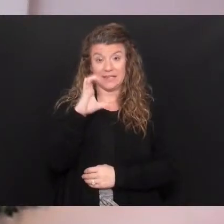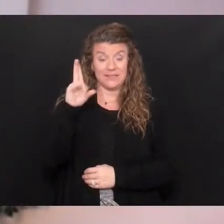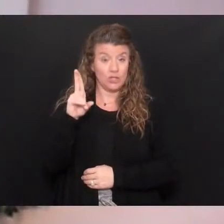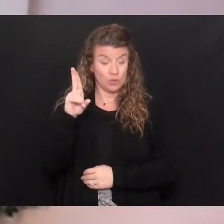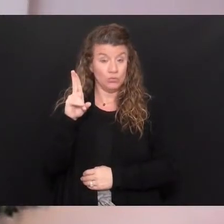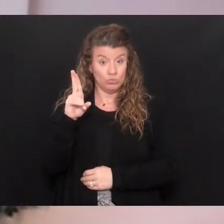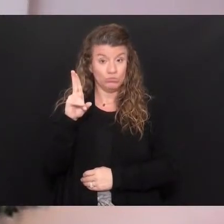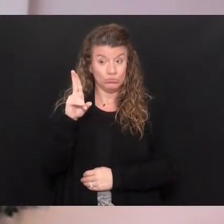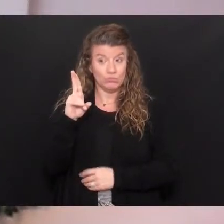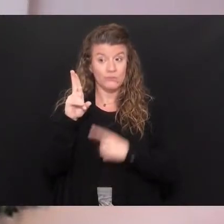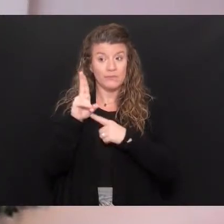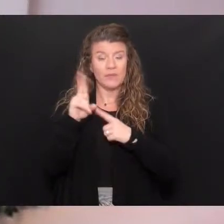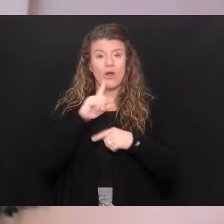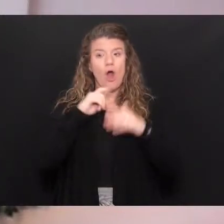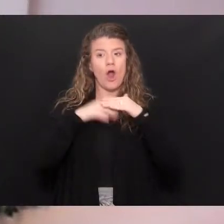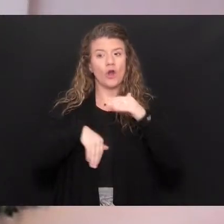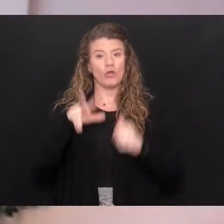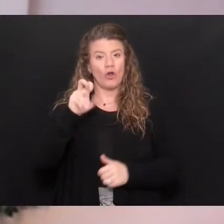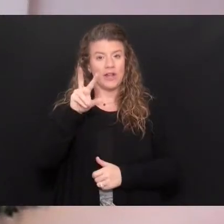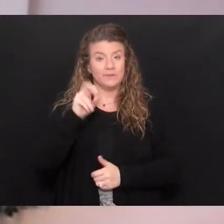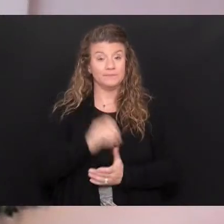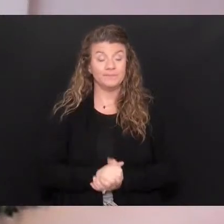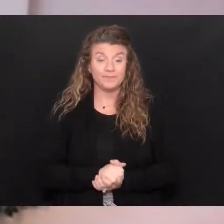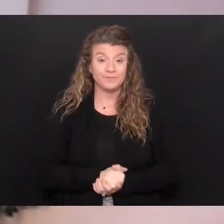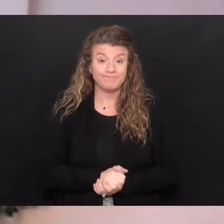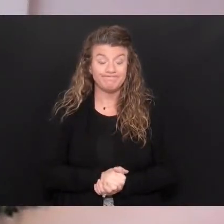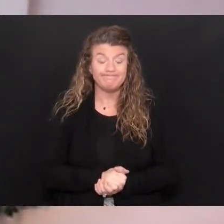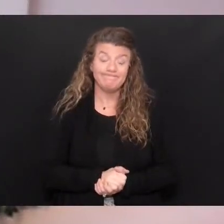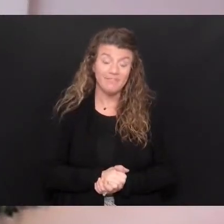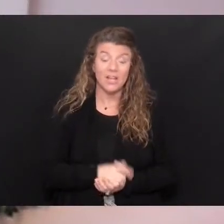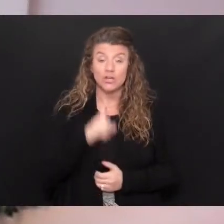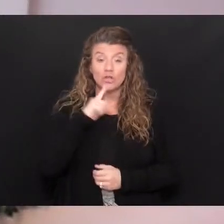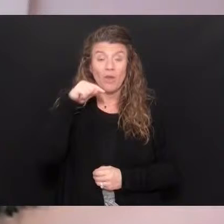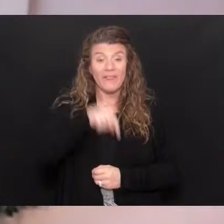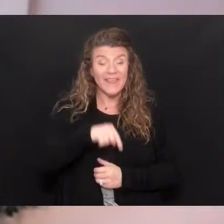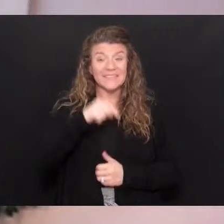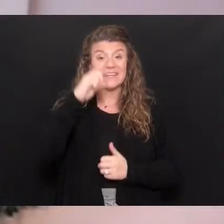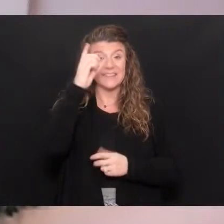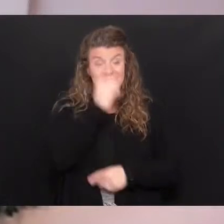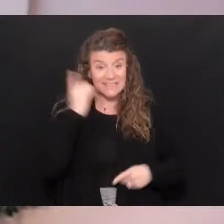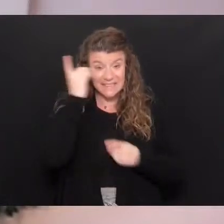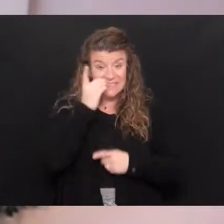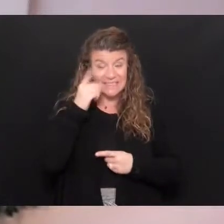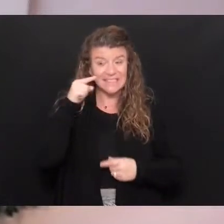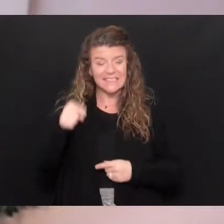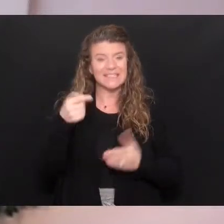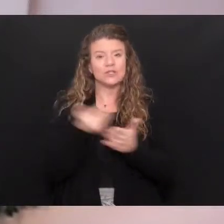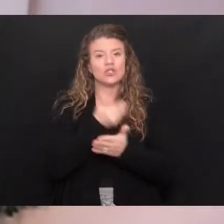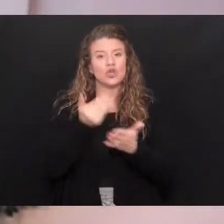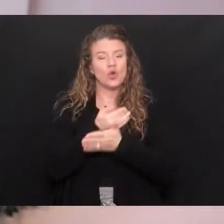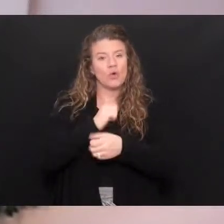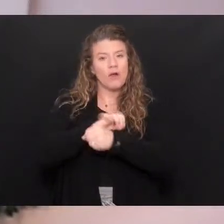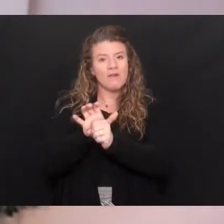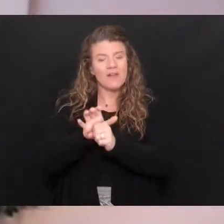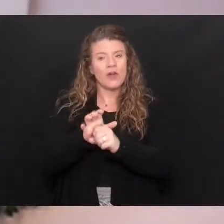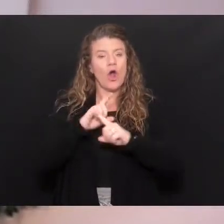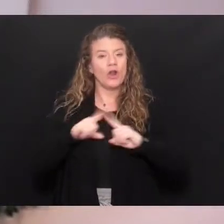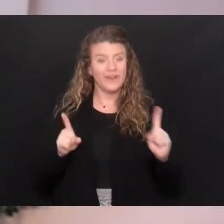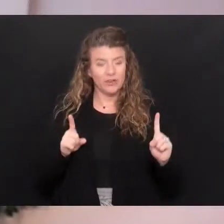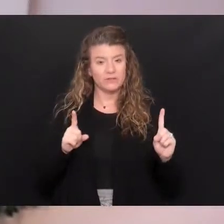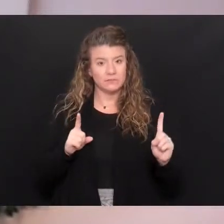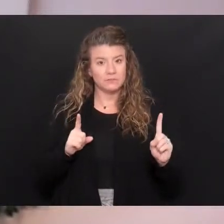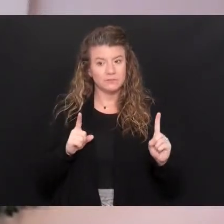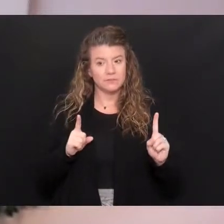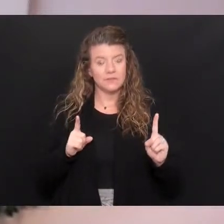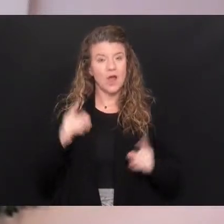care units, are under 30 years old. So this virus, these variant viruses are different. We know